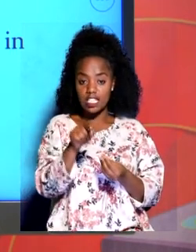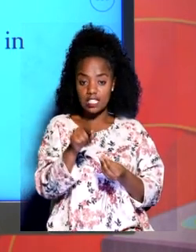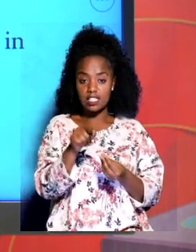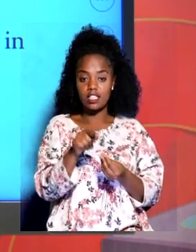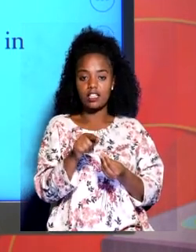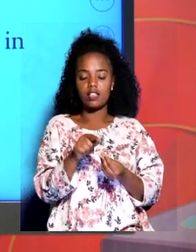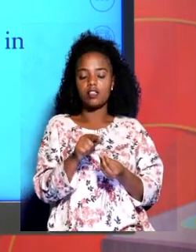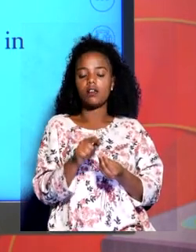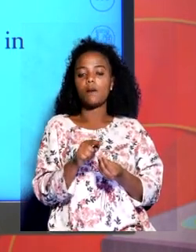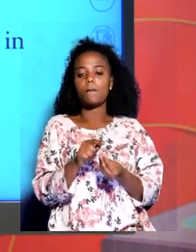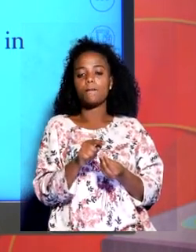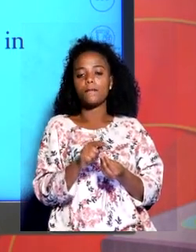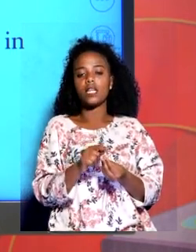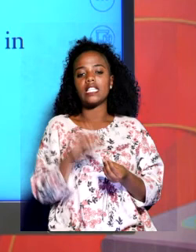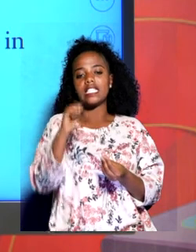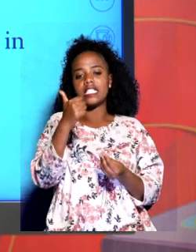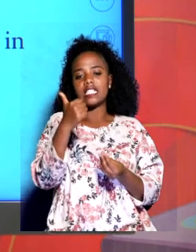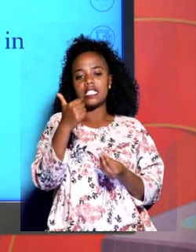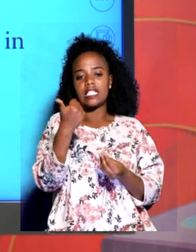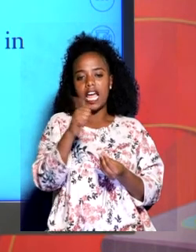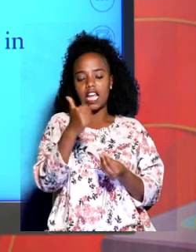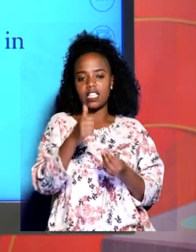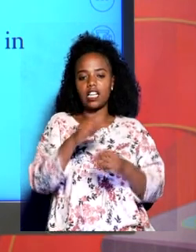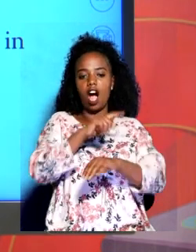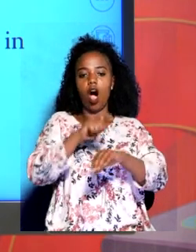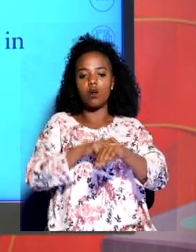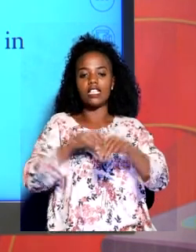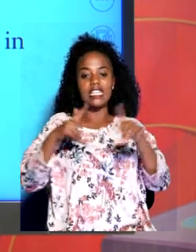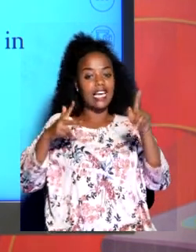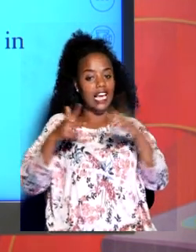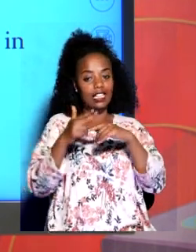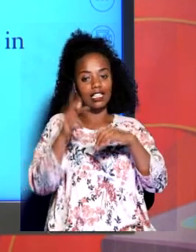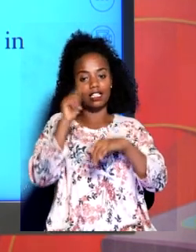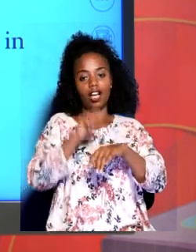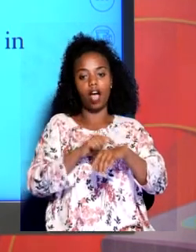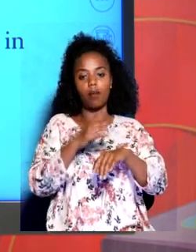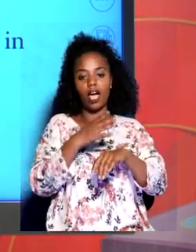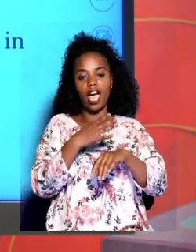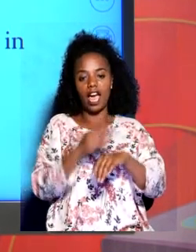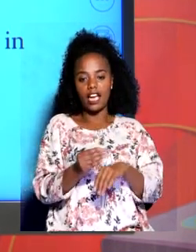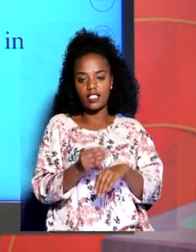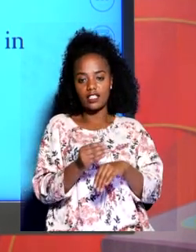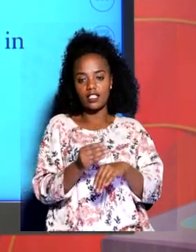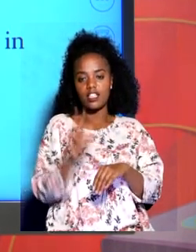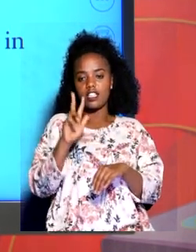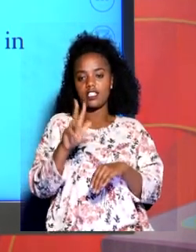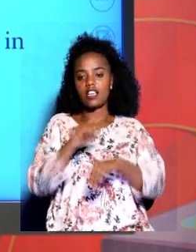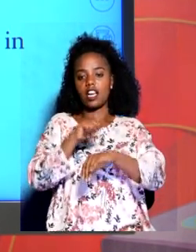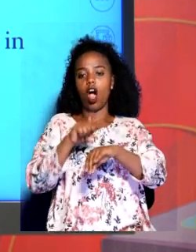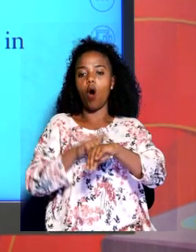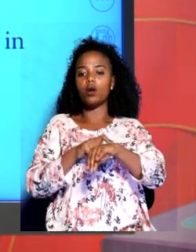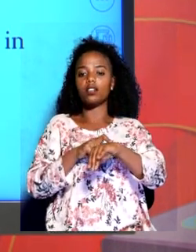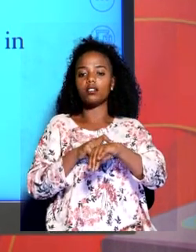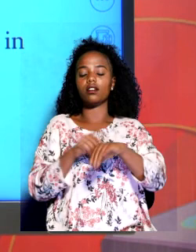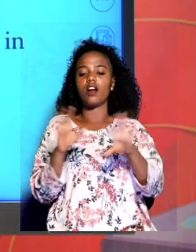takes 10 hours of cutting time and 3 hours